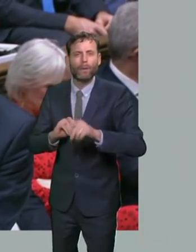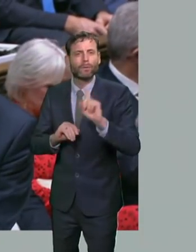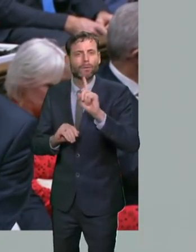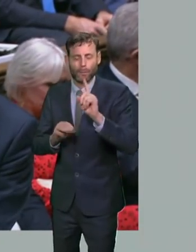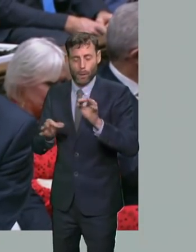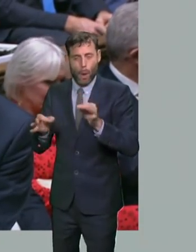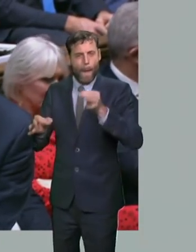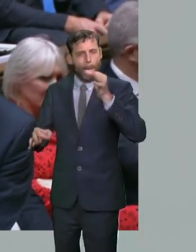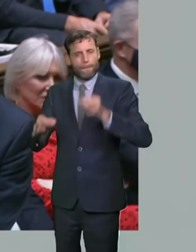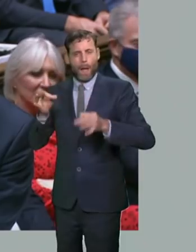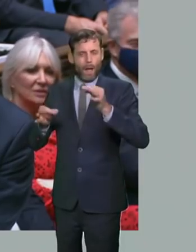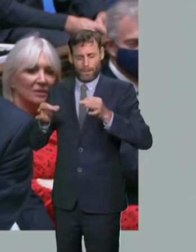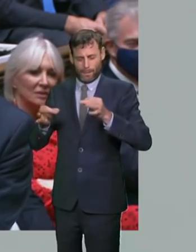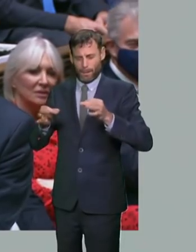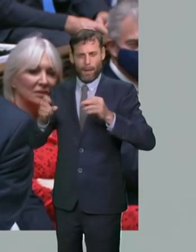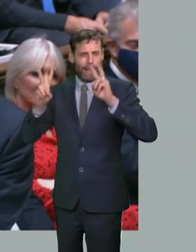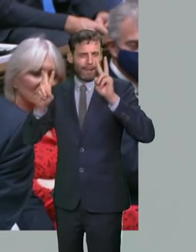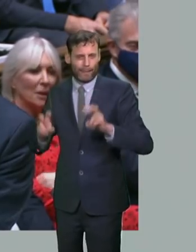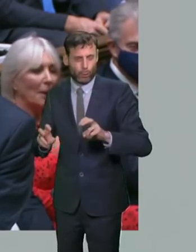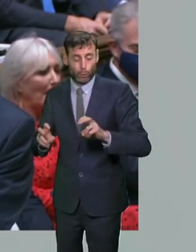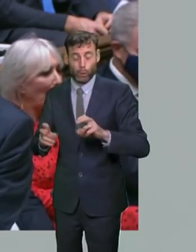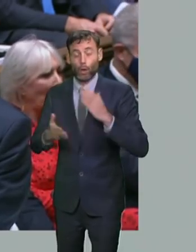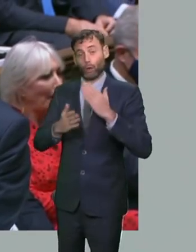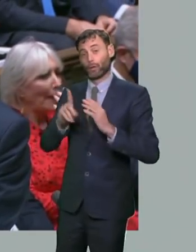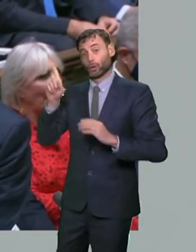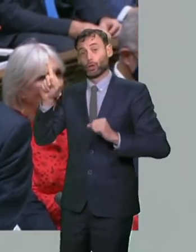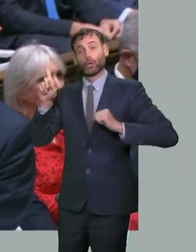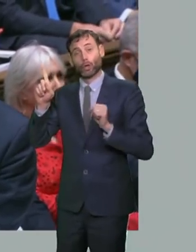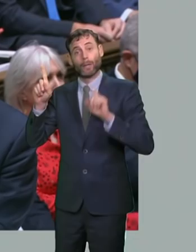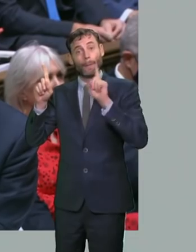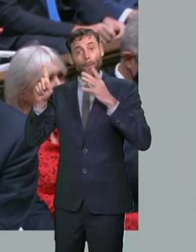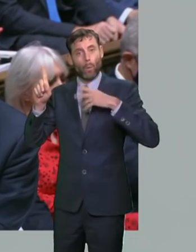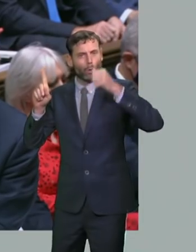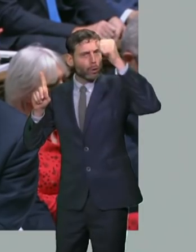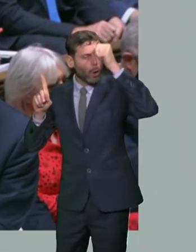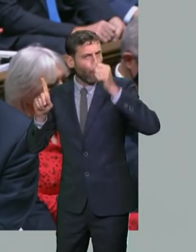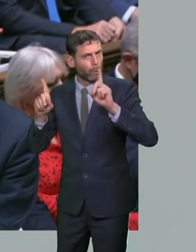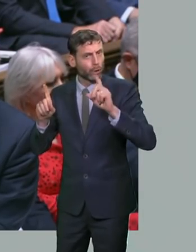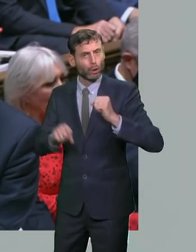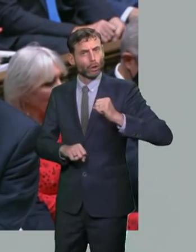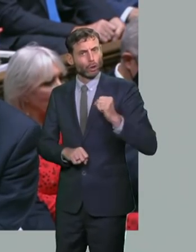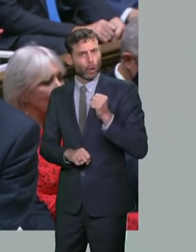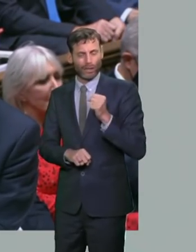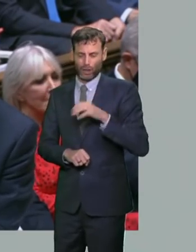party political issues, when what the people of Scotland want to hear is what on earth the Scottish National